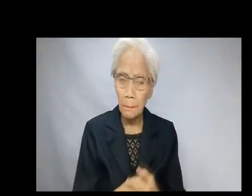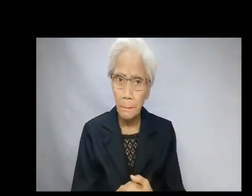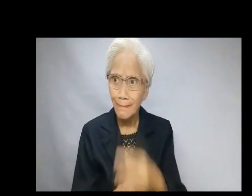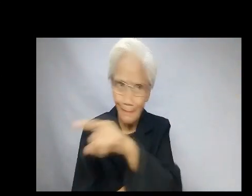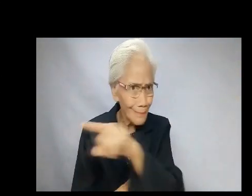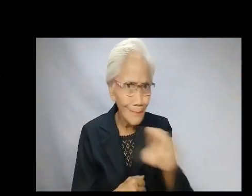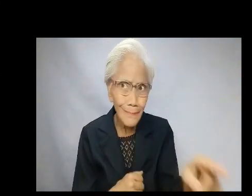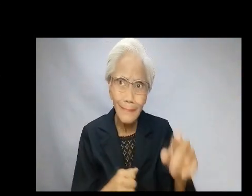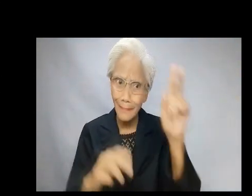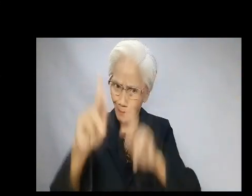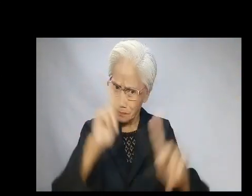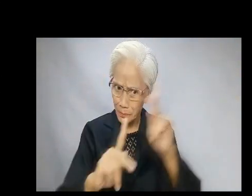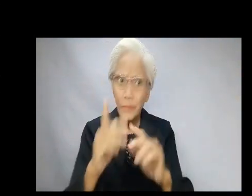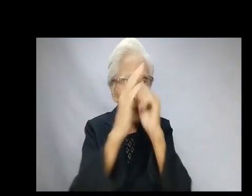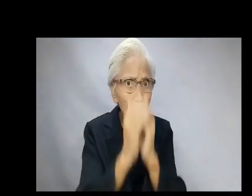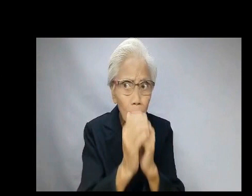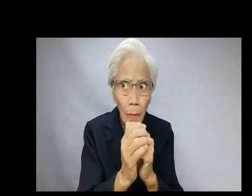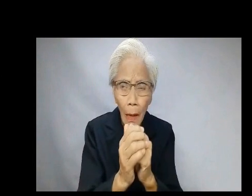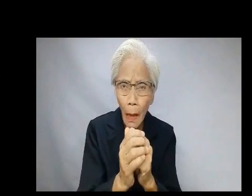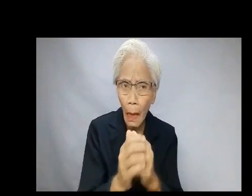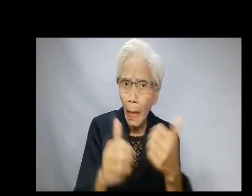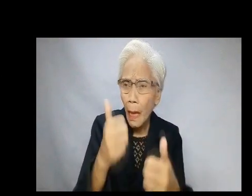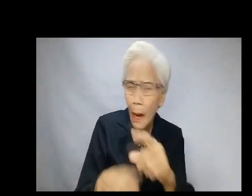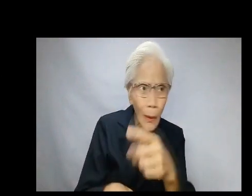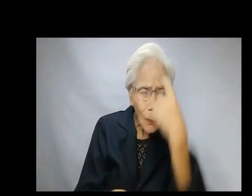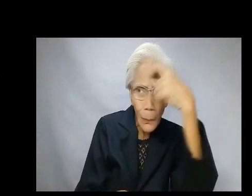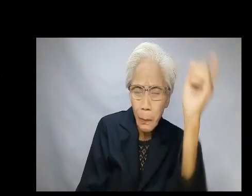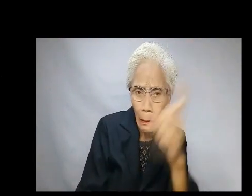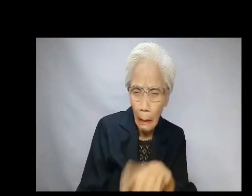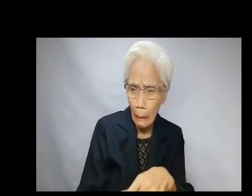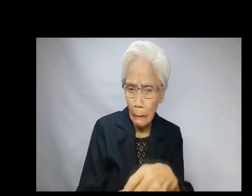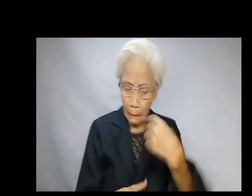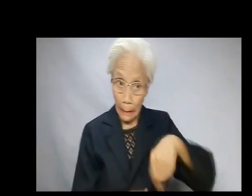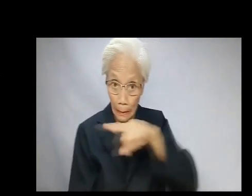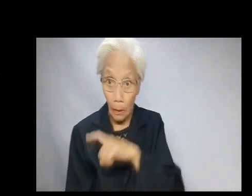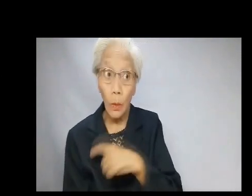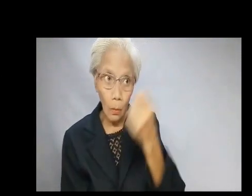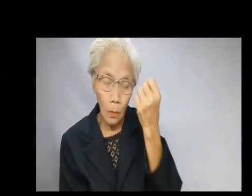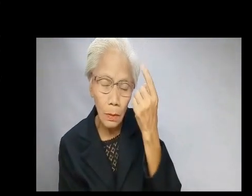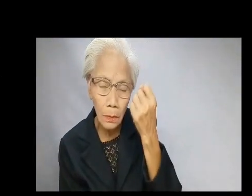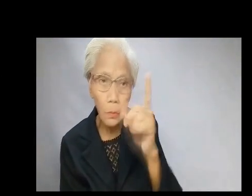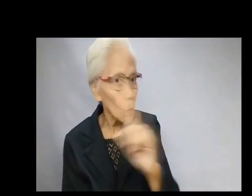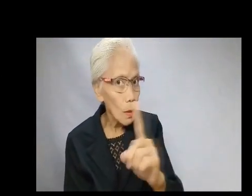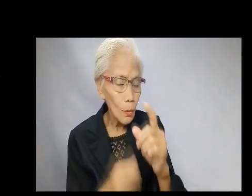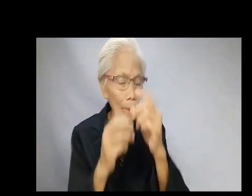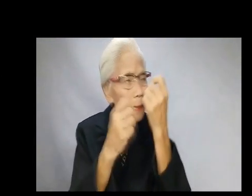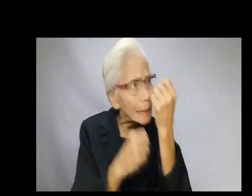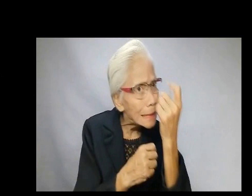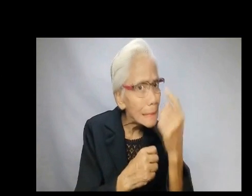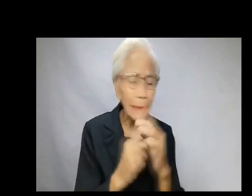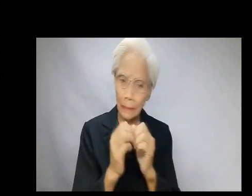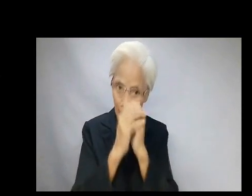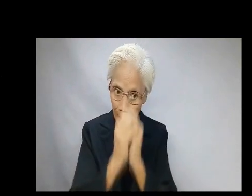You people worship what you do not understand. We worship what we understand,